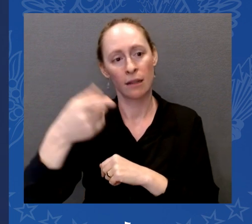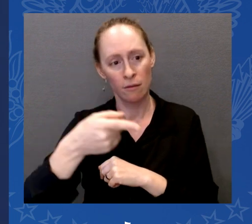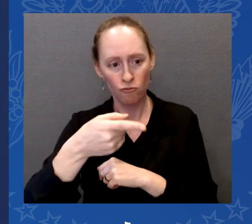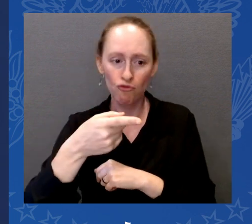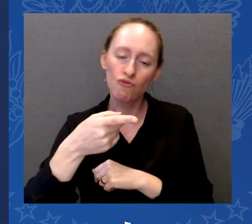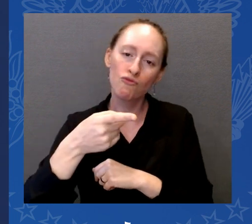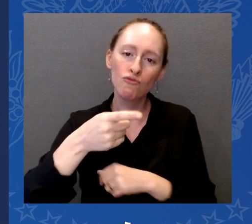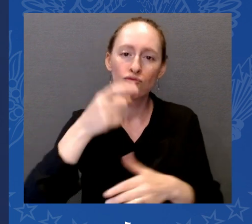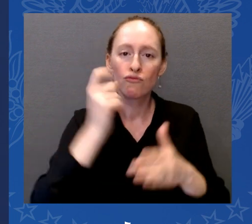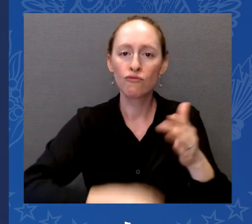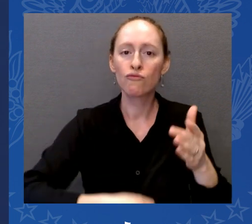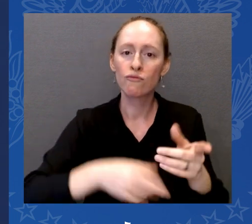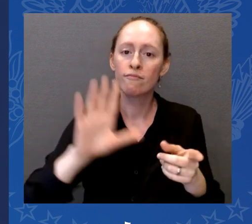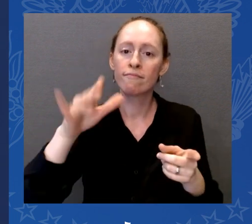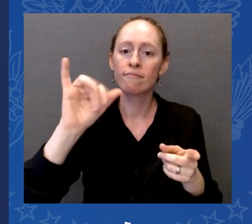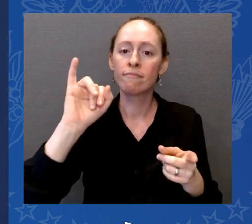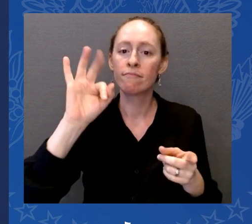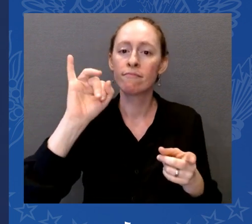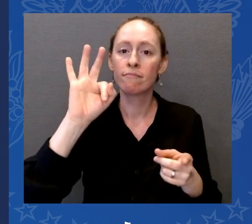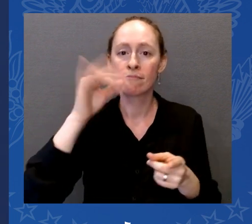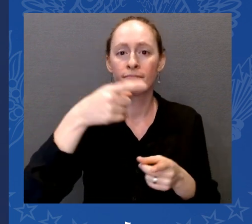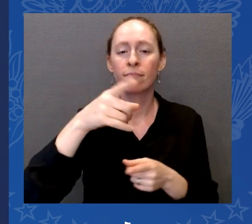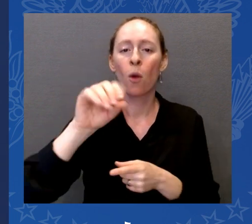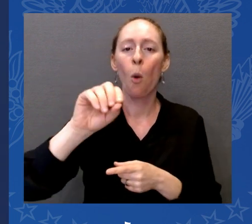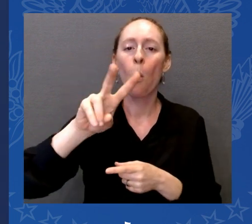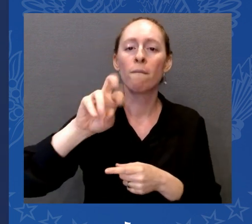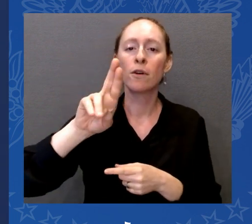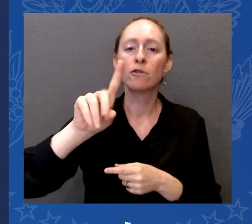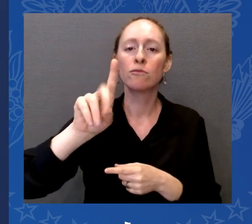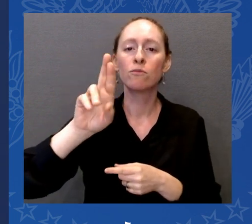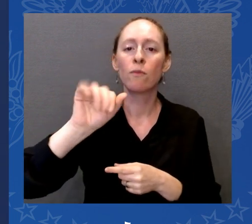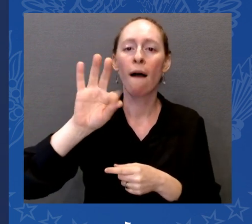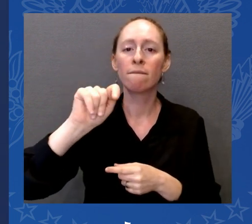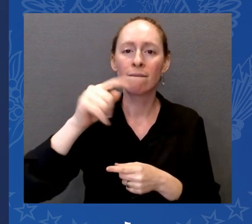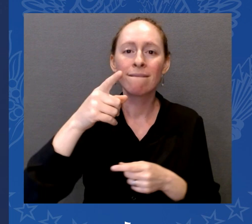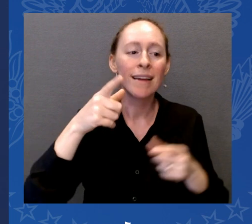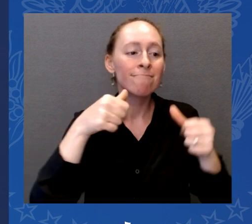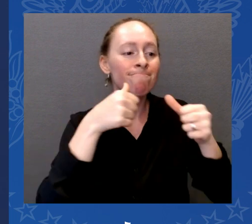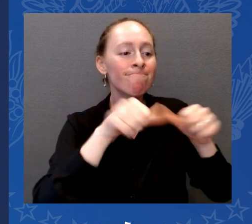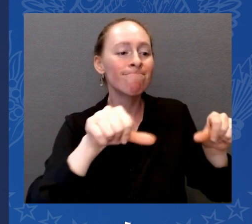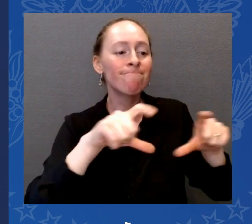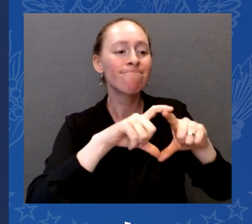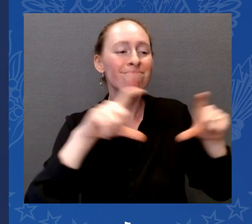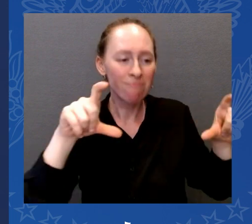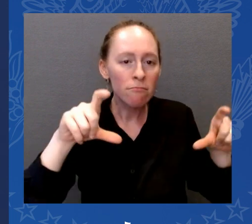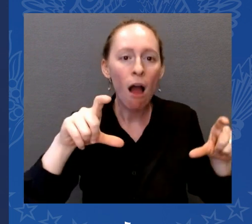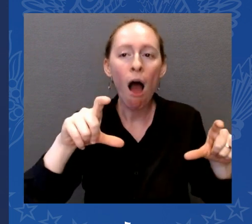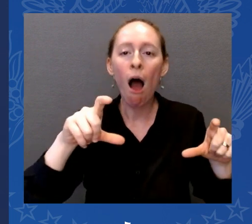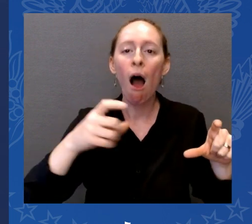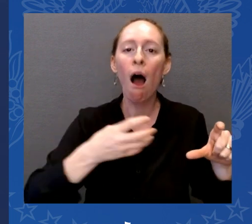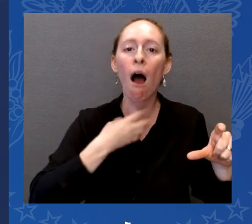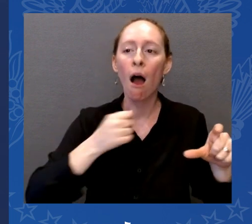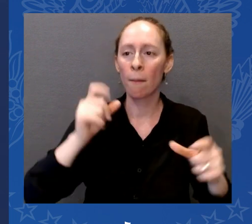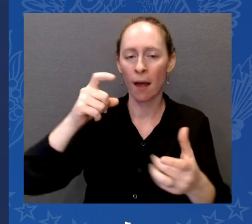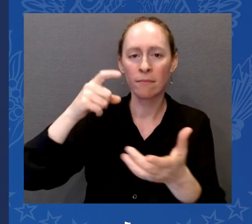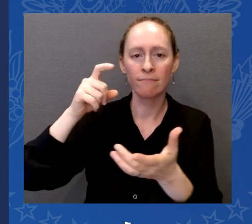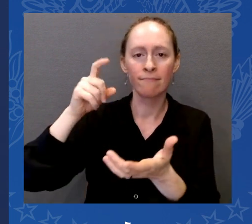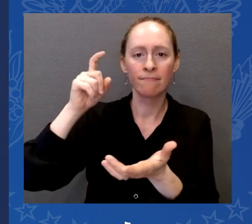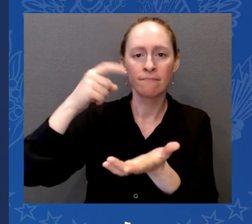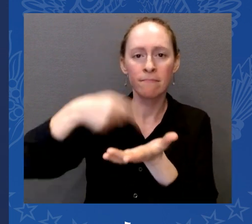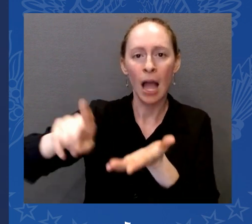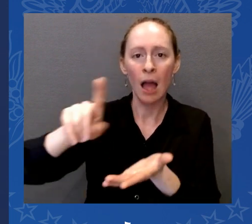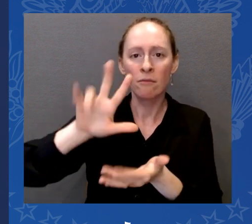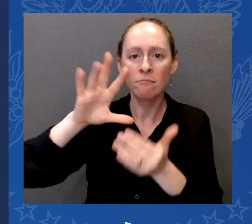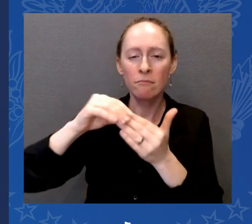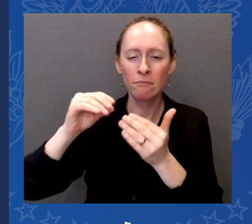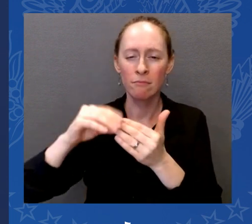average of $50. Or if you get on a plane and you want your 2-year-old child to sit next to you, you're going to find out you paid a hell of a